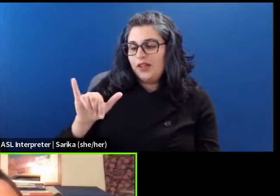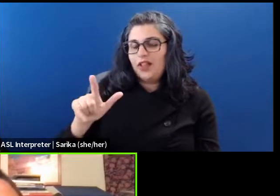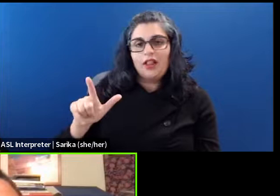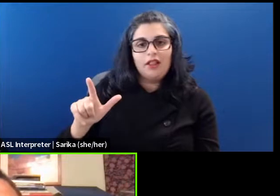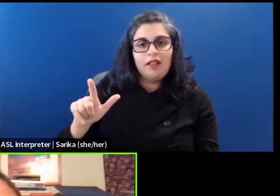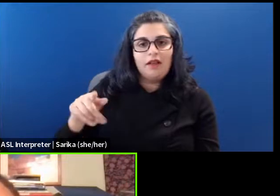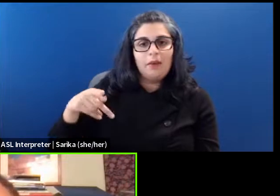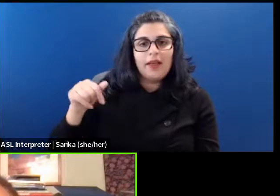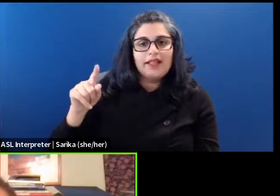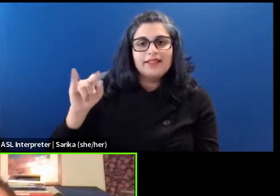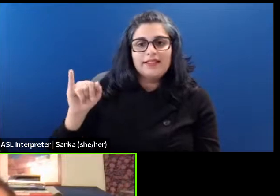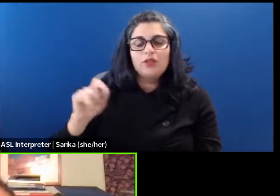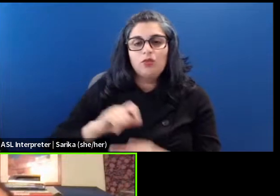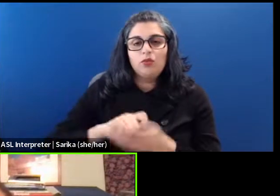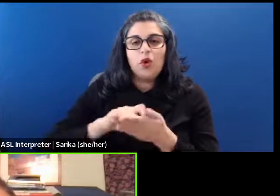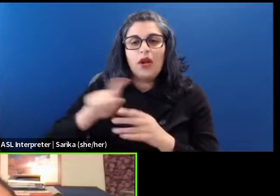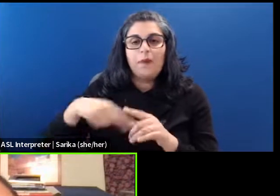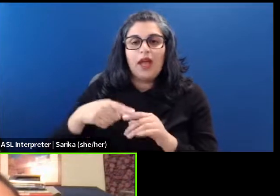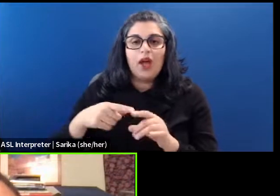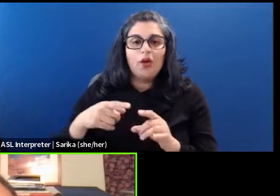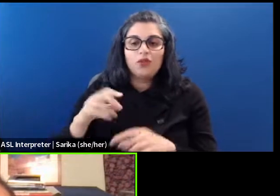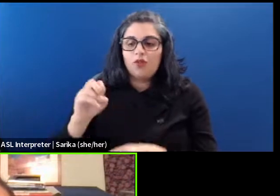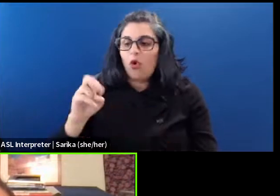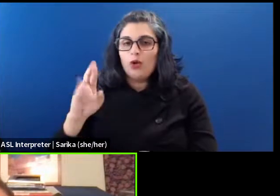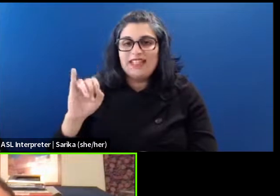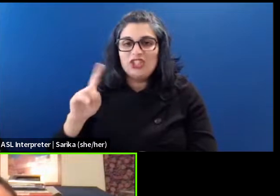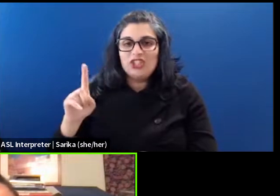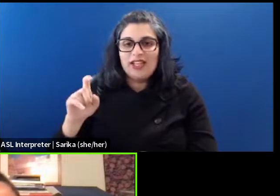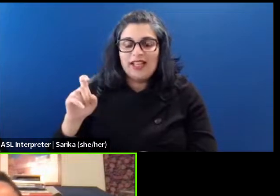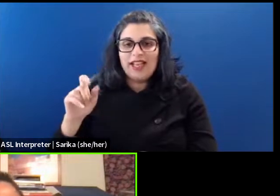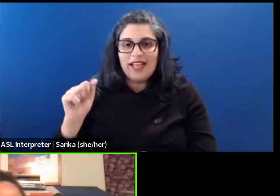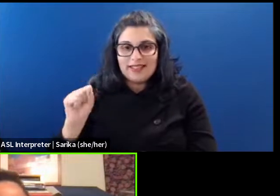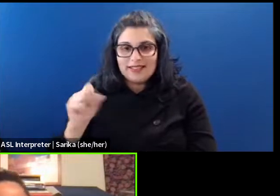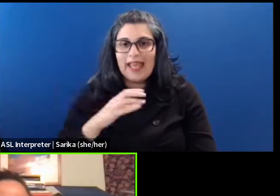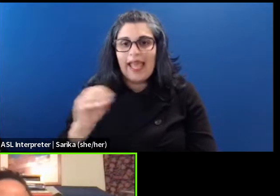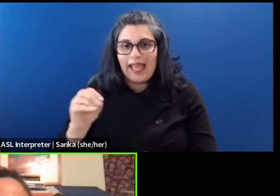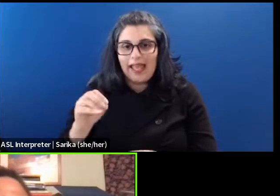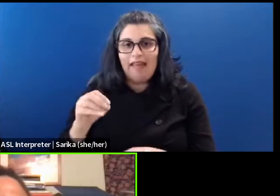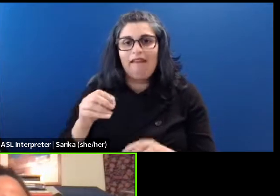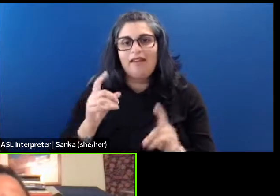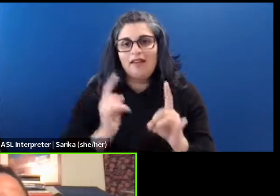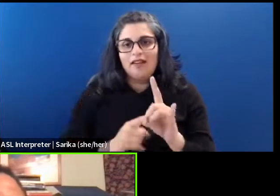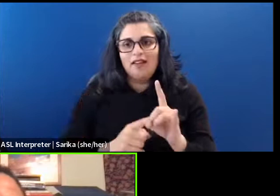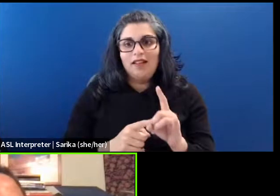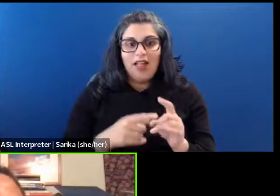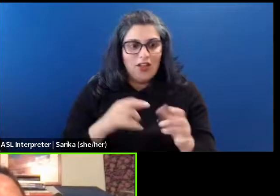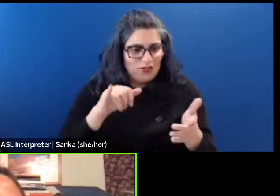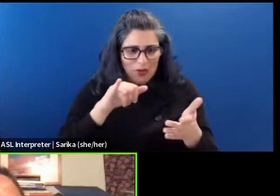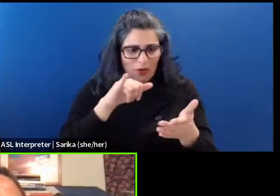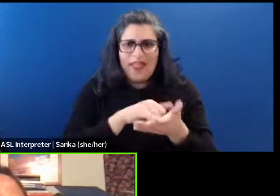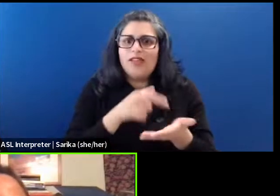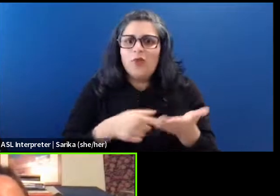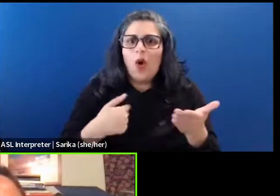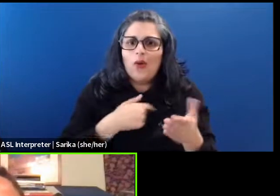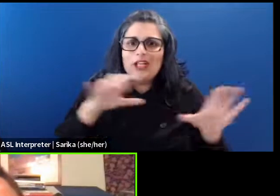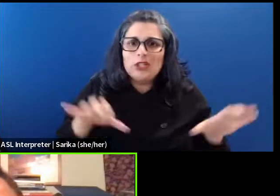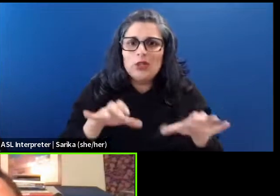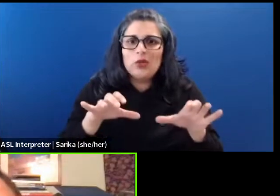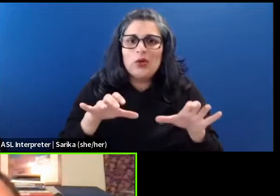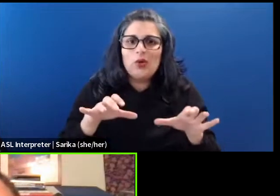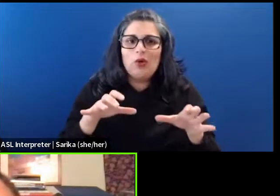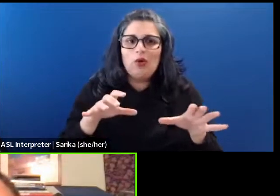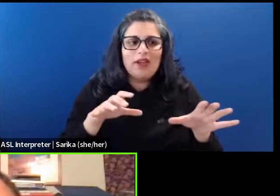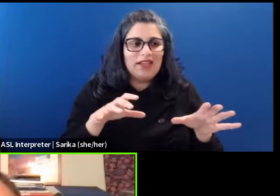Mm-hmm. So, right. This is how we do, right? This is what we do. We take what we